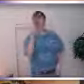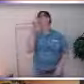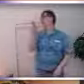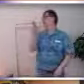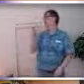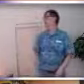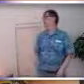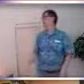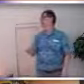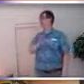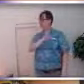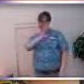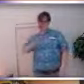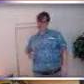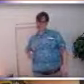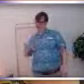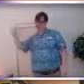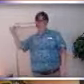that's Christy.